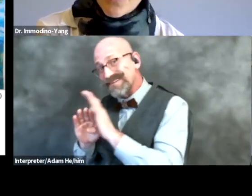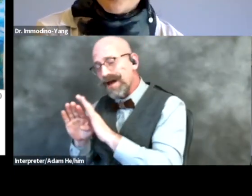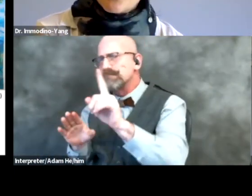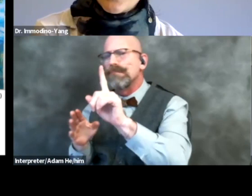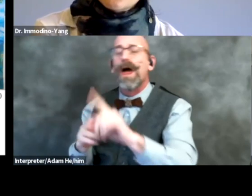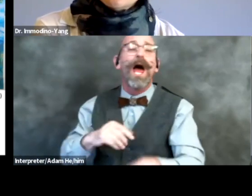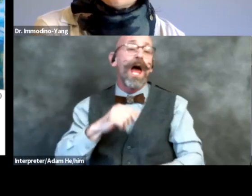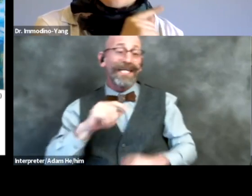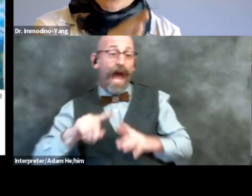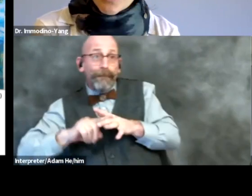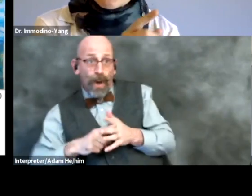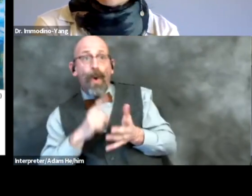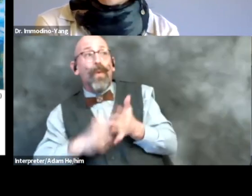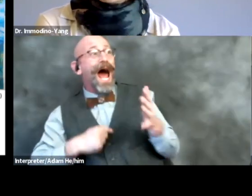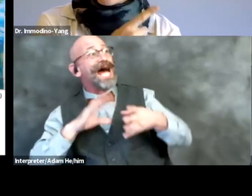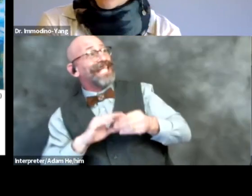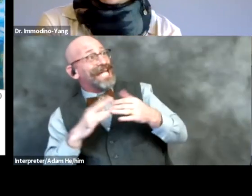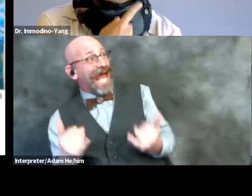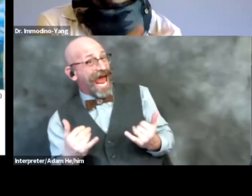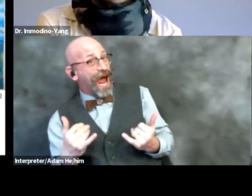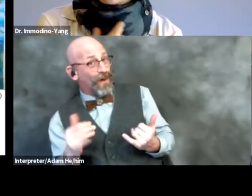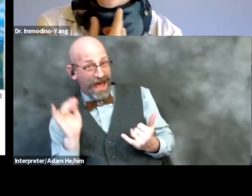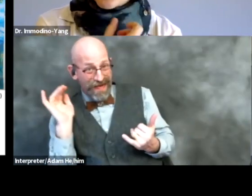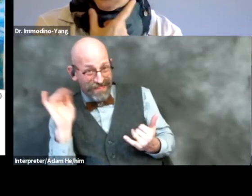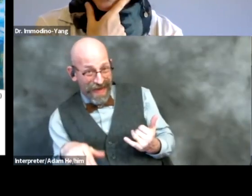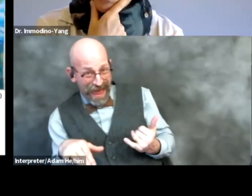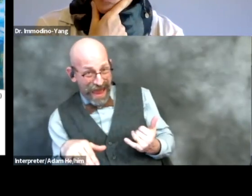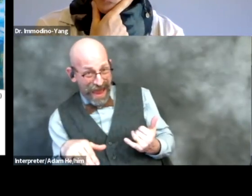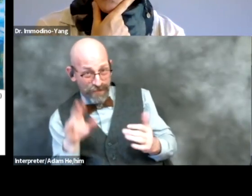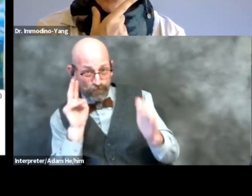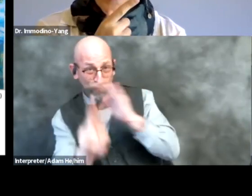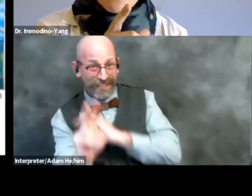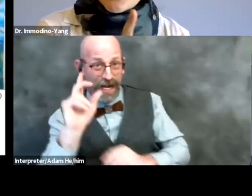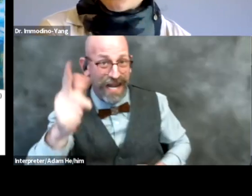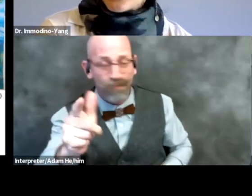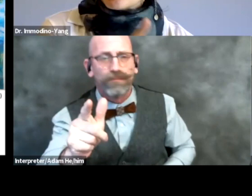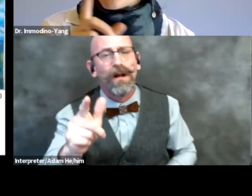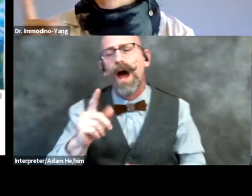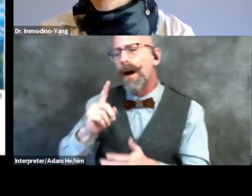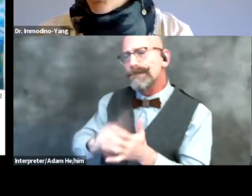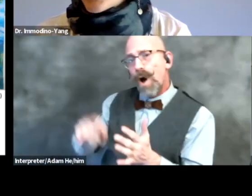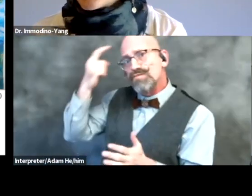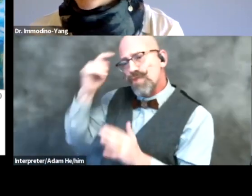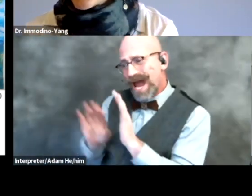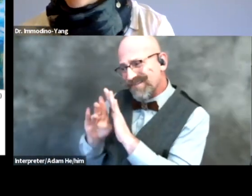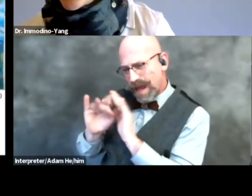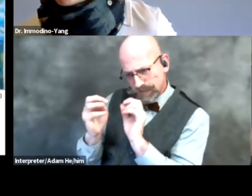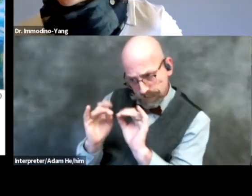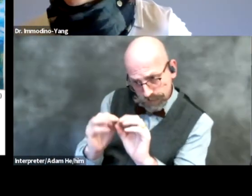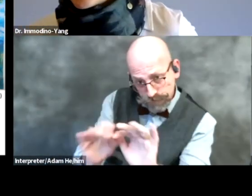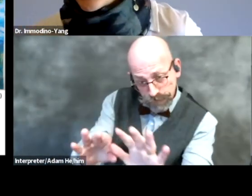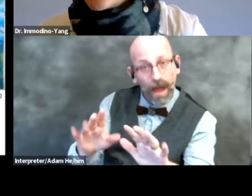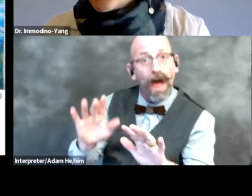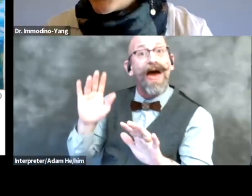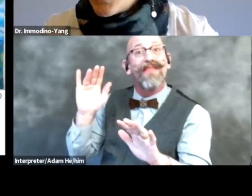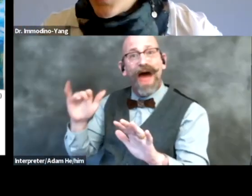brain development that is predicted by the way they're showing us that they're engaging with the world, is actually predicting how happy they